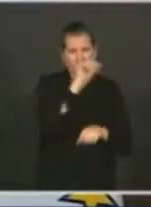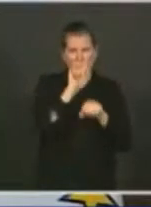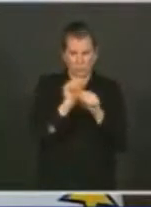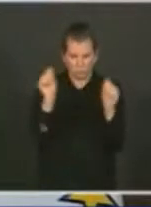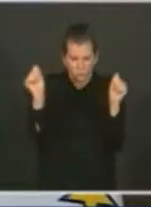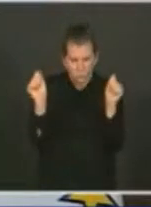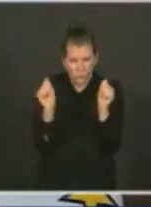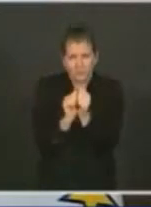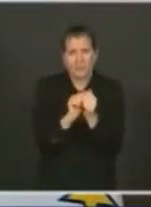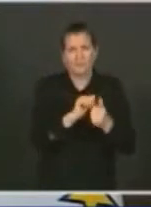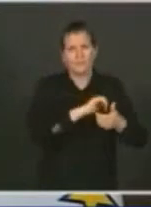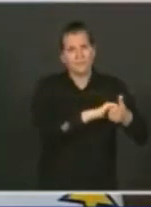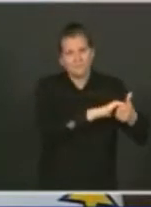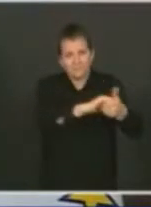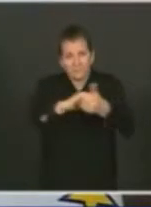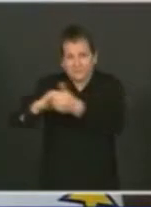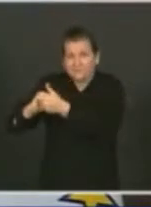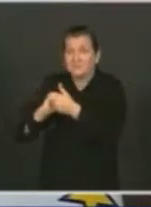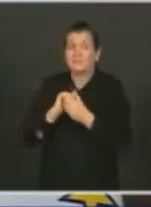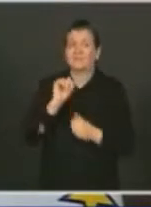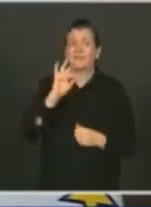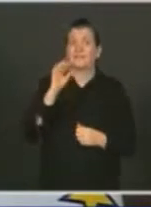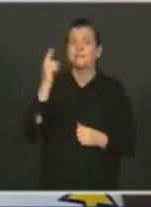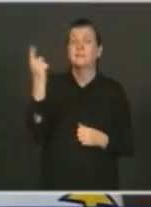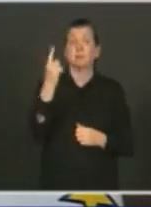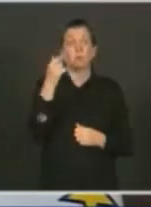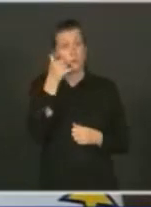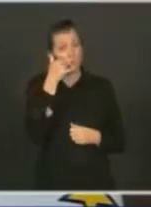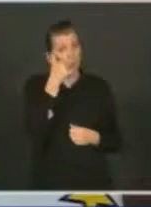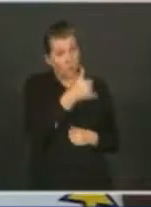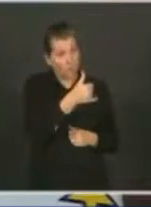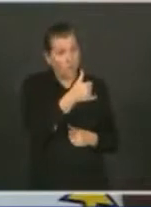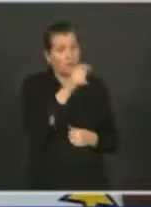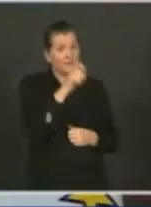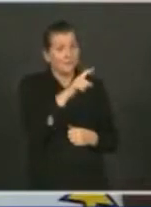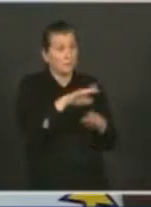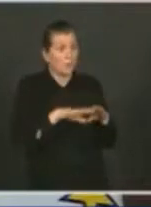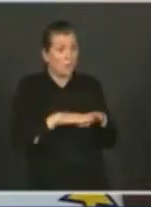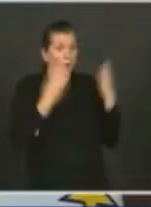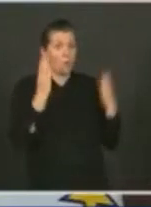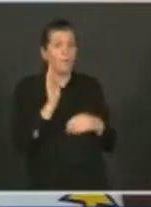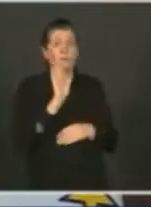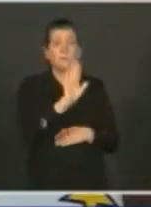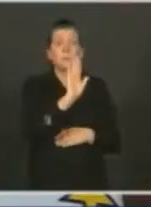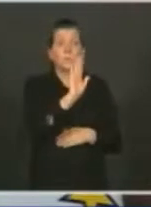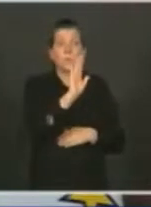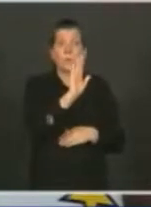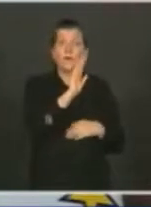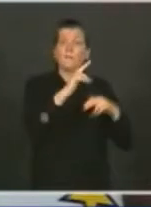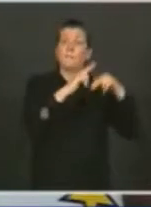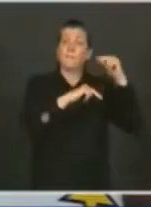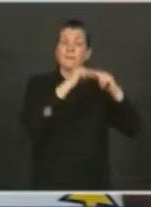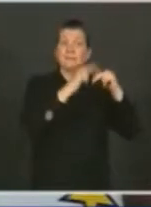you're asked to take these patients, please help us because we need to make way in the hospitals.